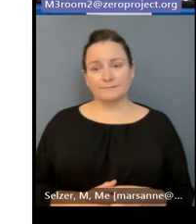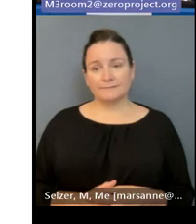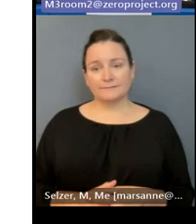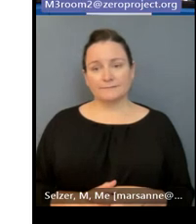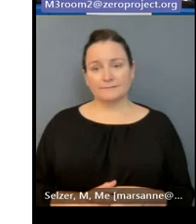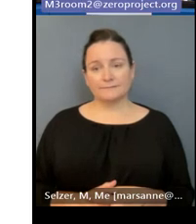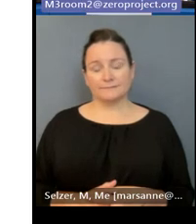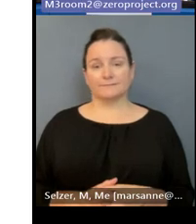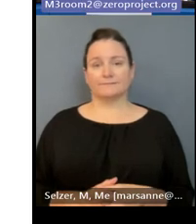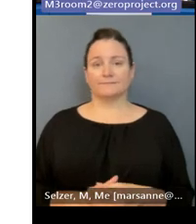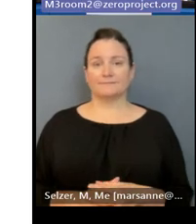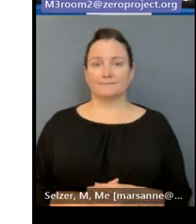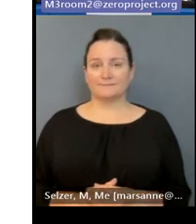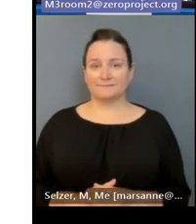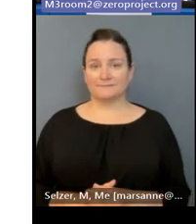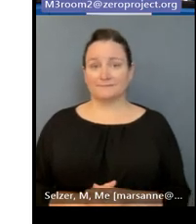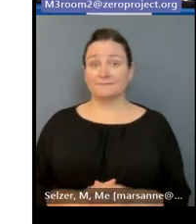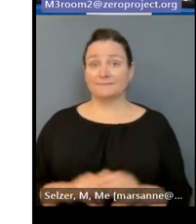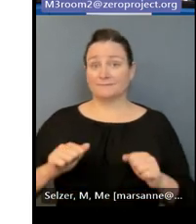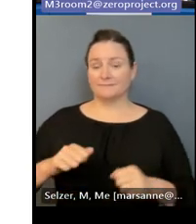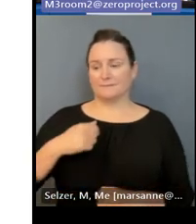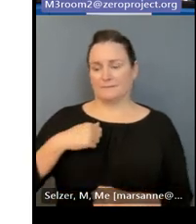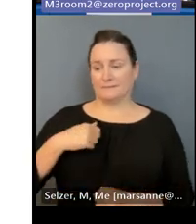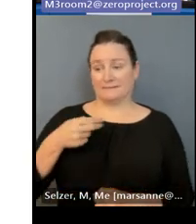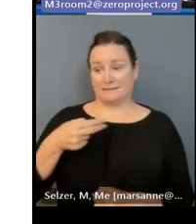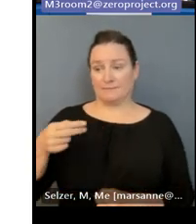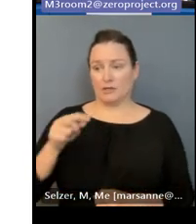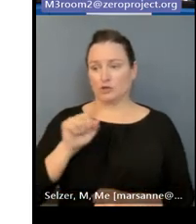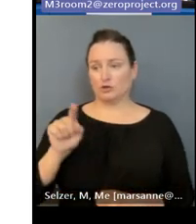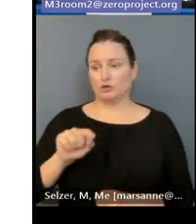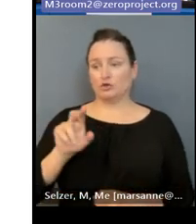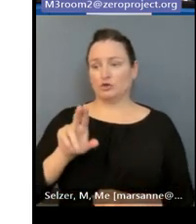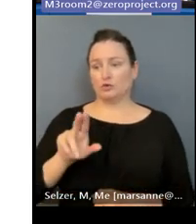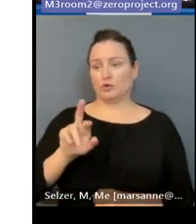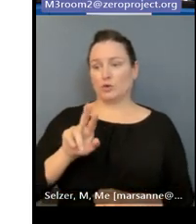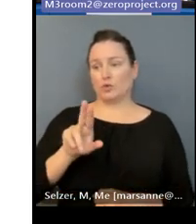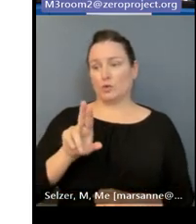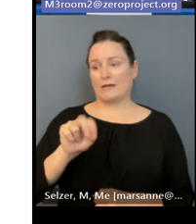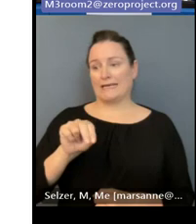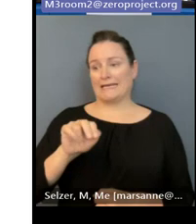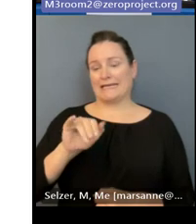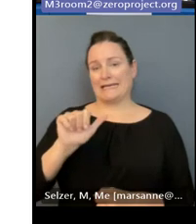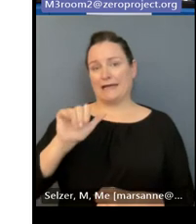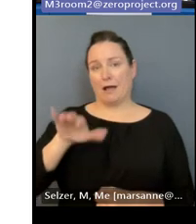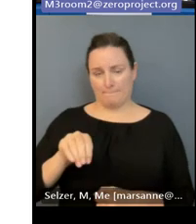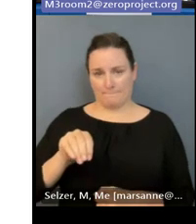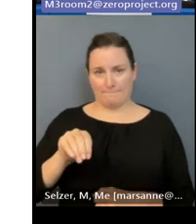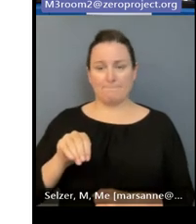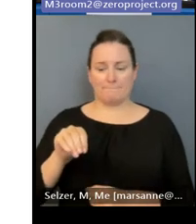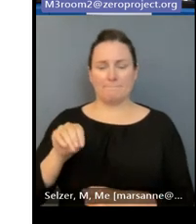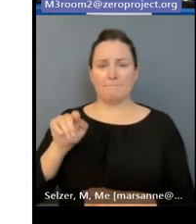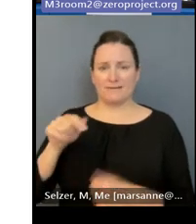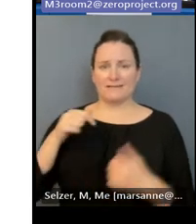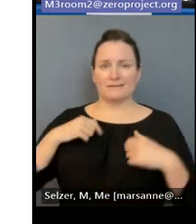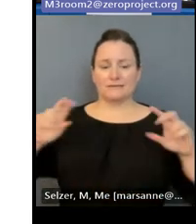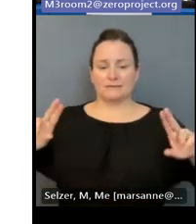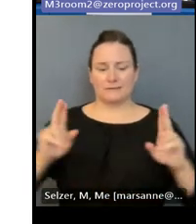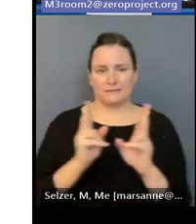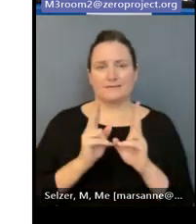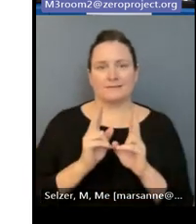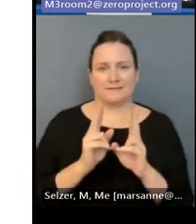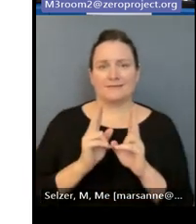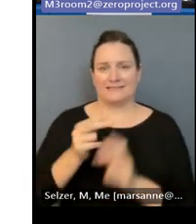As Diana said, that my name is Ziraviam, but people call me Ravi because it's a difficult name to pronounce. But